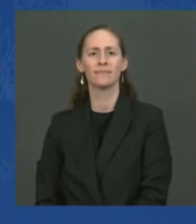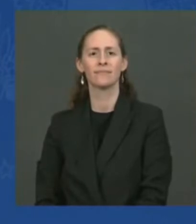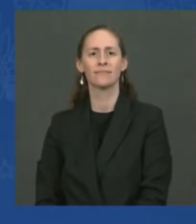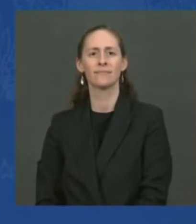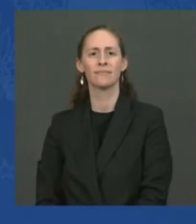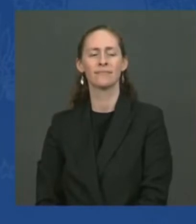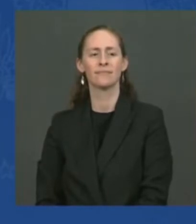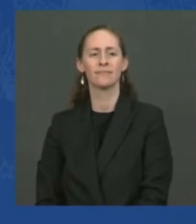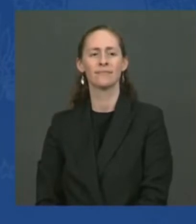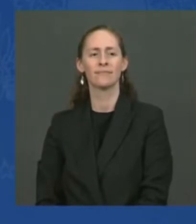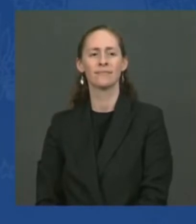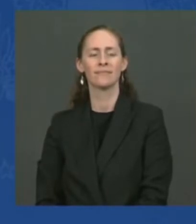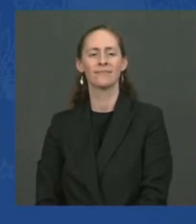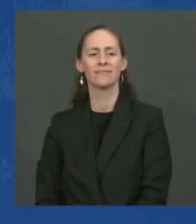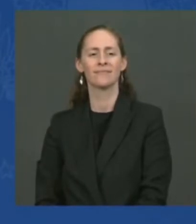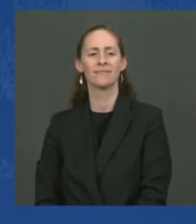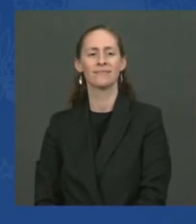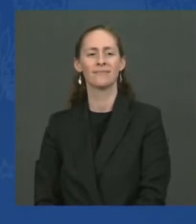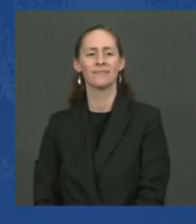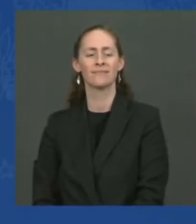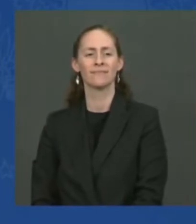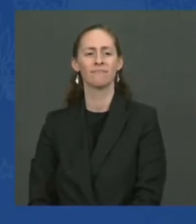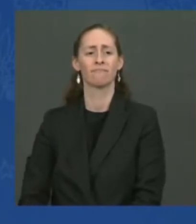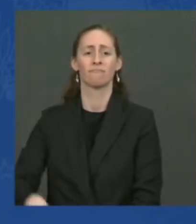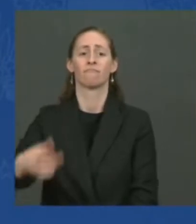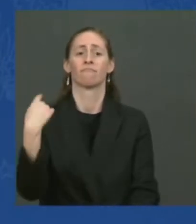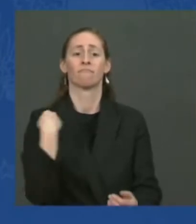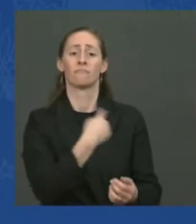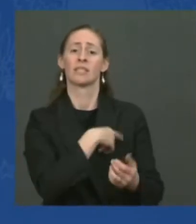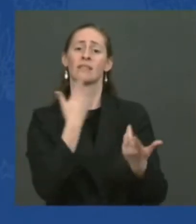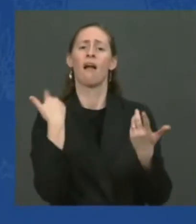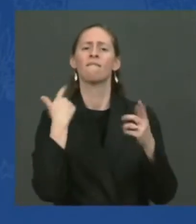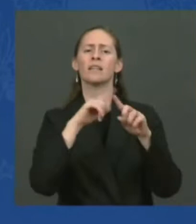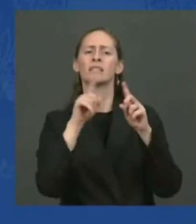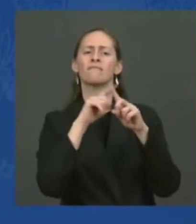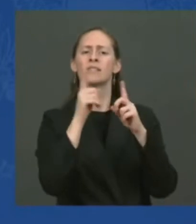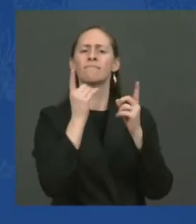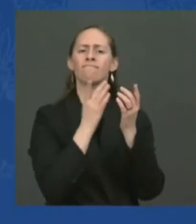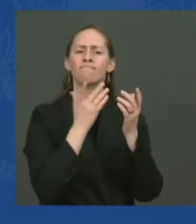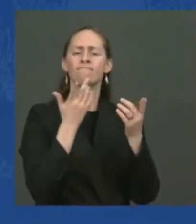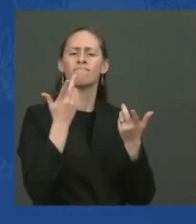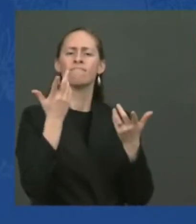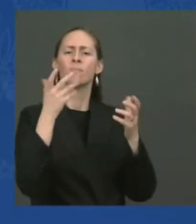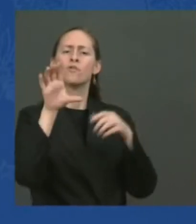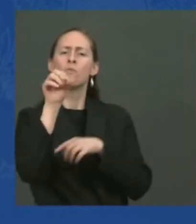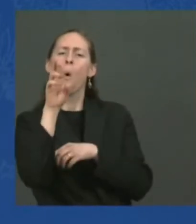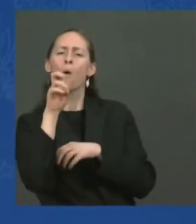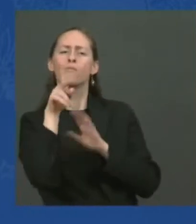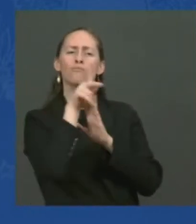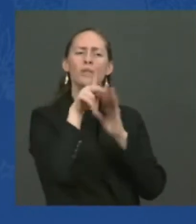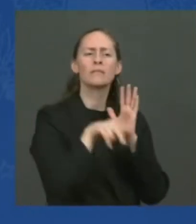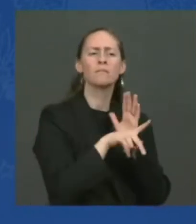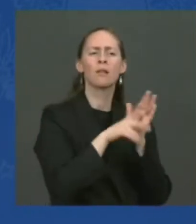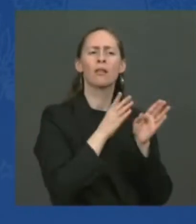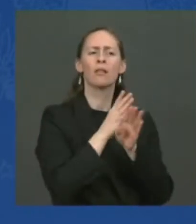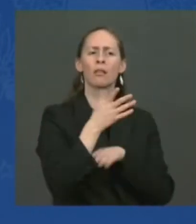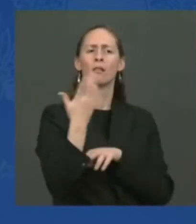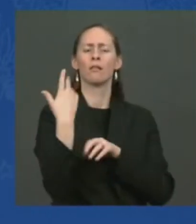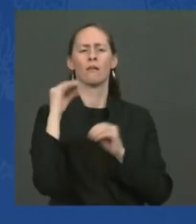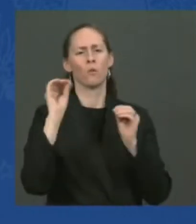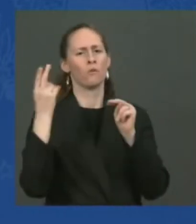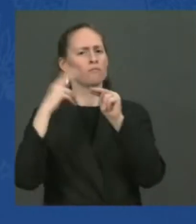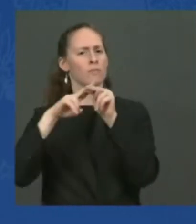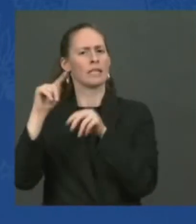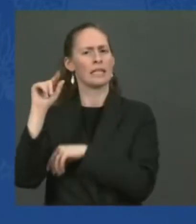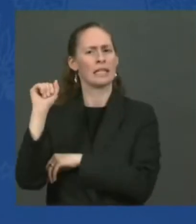Our work was guided by a few simple principles: core infrastructure only, no tax increases, and no linkage to the broader